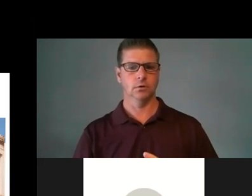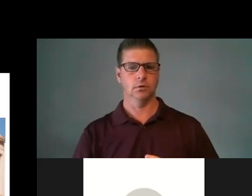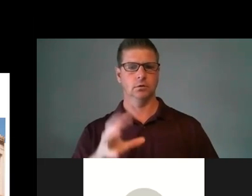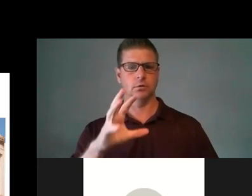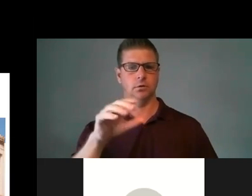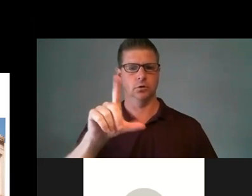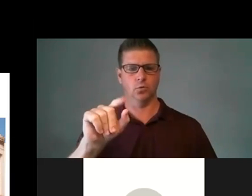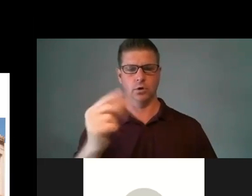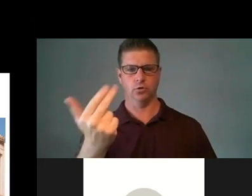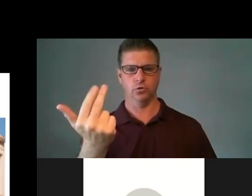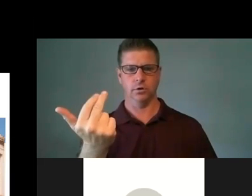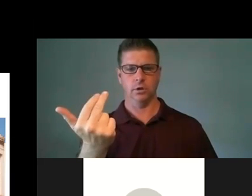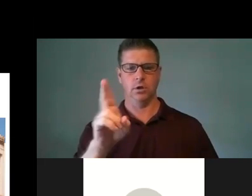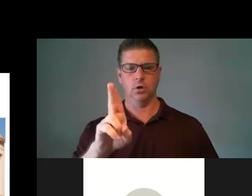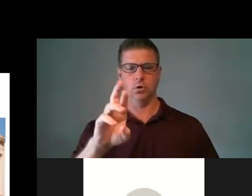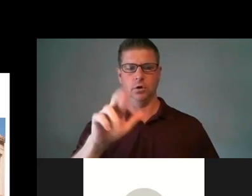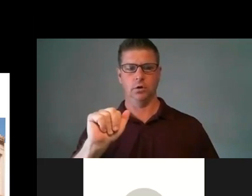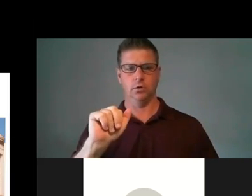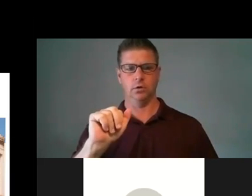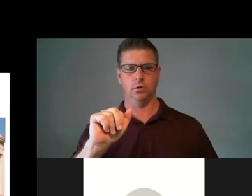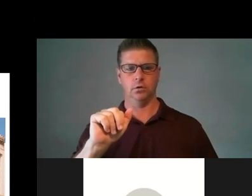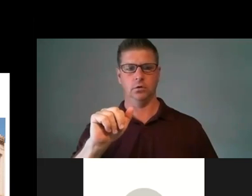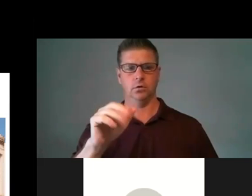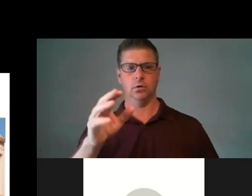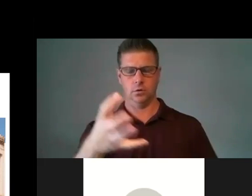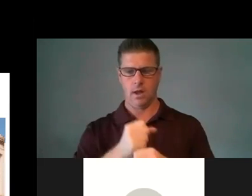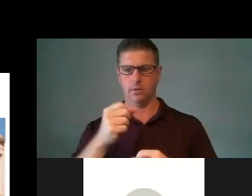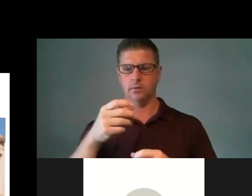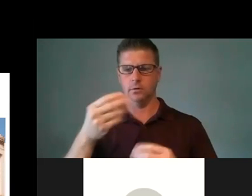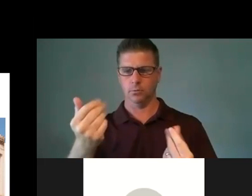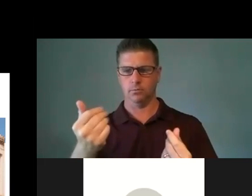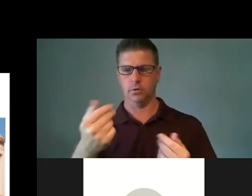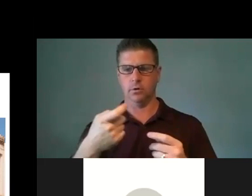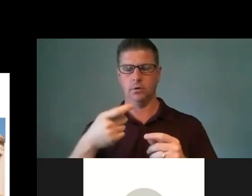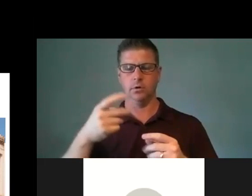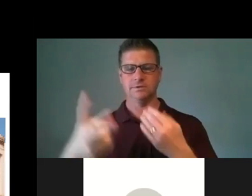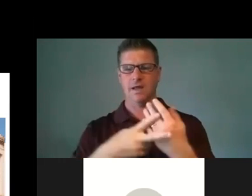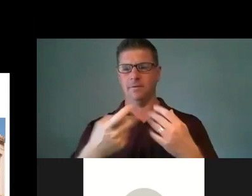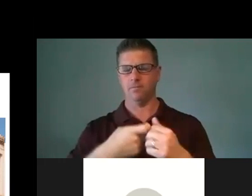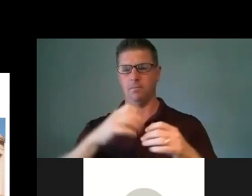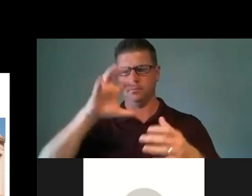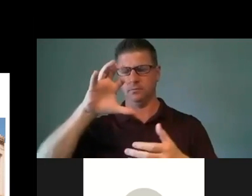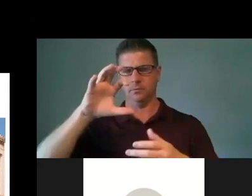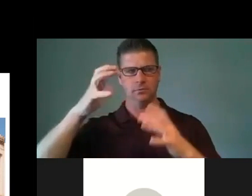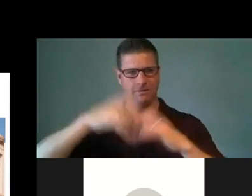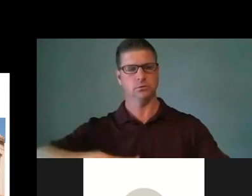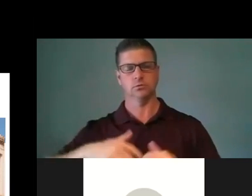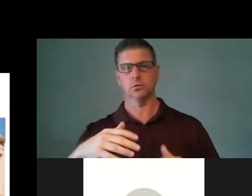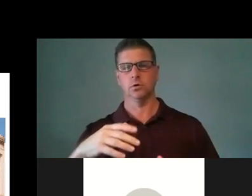In 2013, the URA acquired the properties to save the buildings from demolition and spur growth